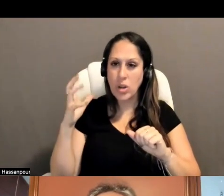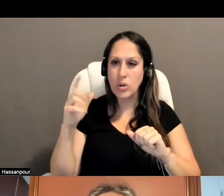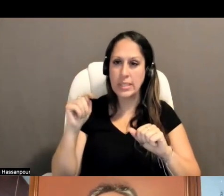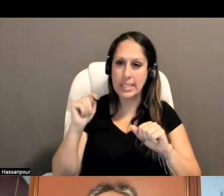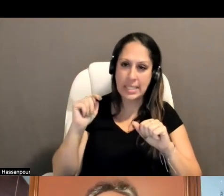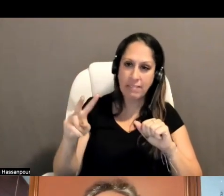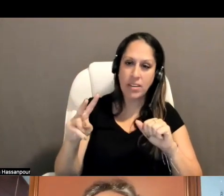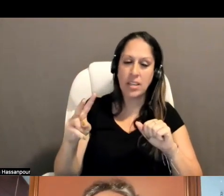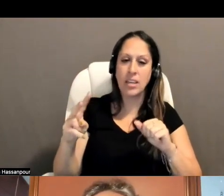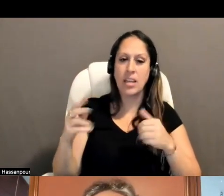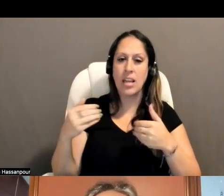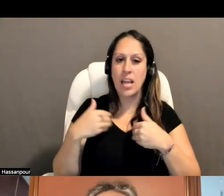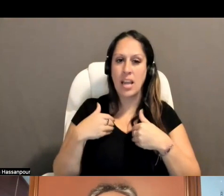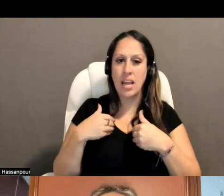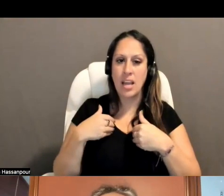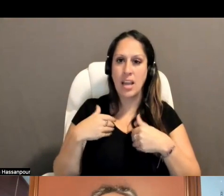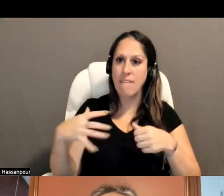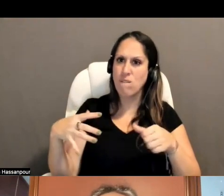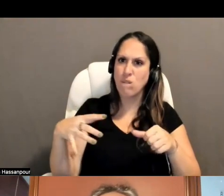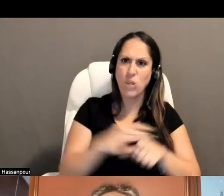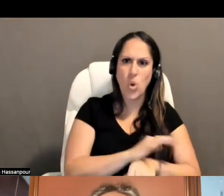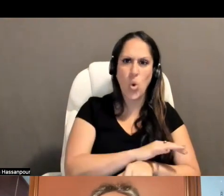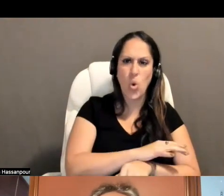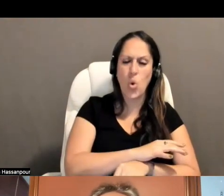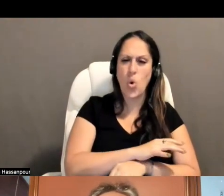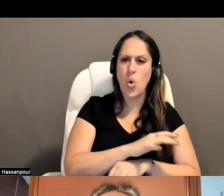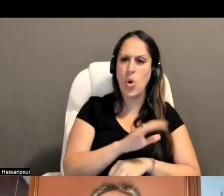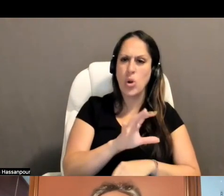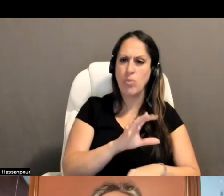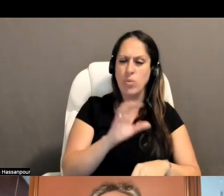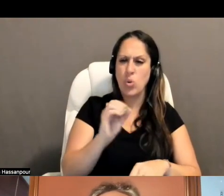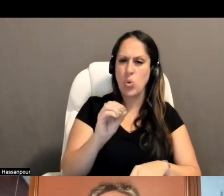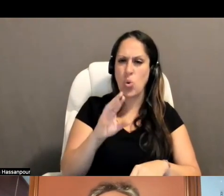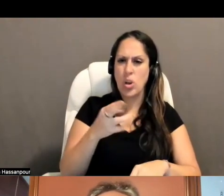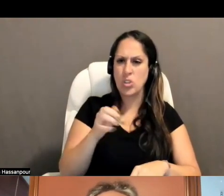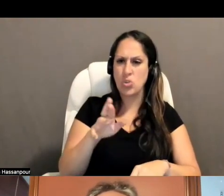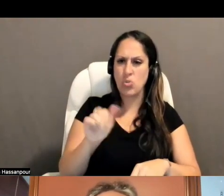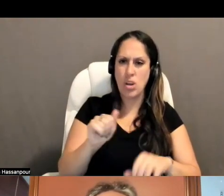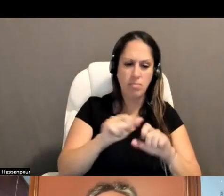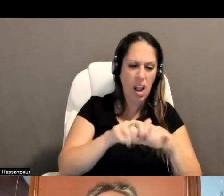just had full orchestras at their disposal? Think of how much